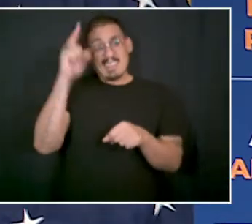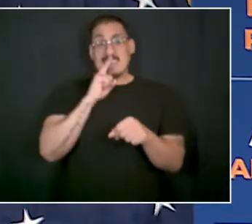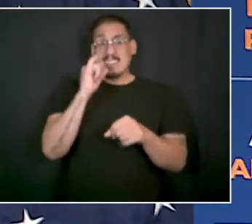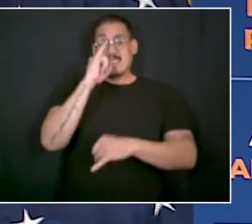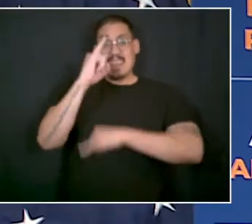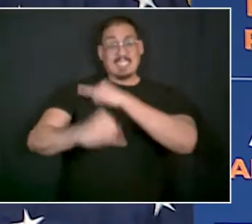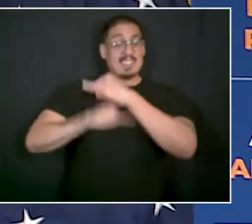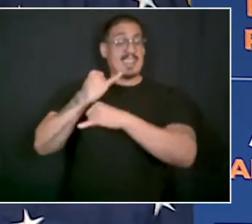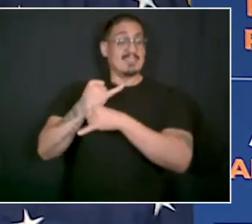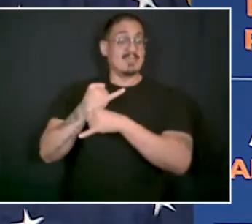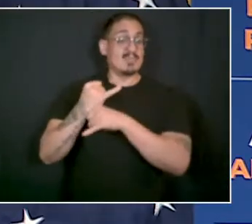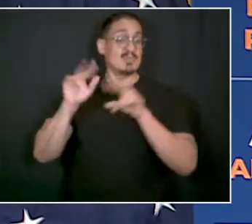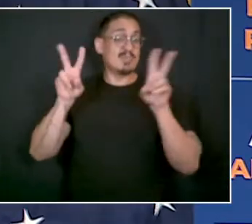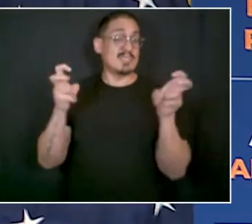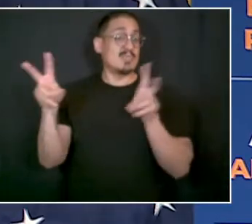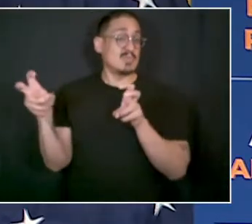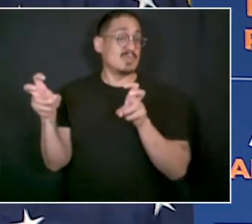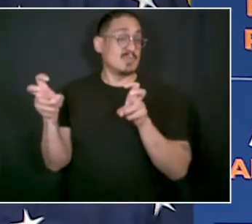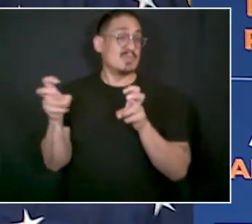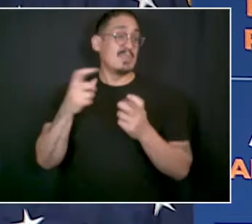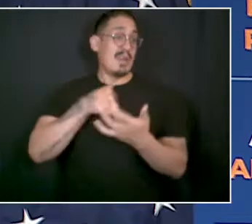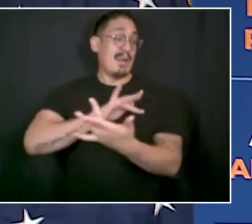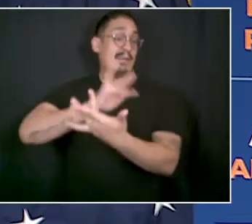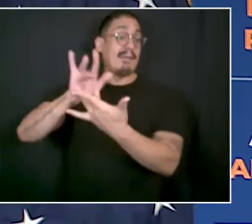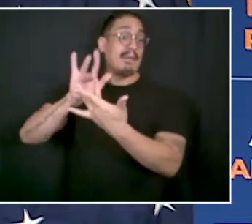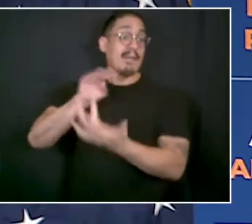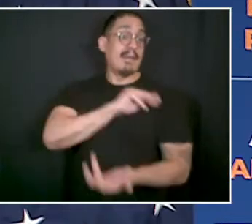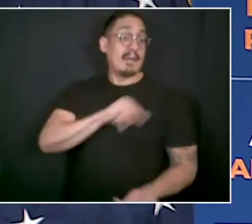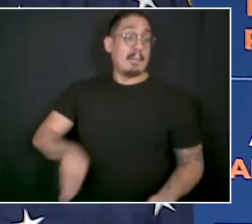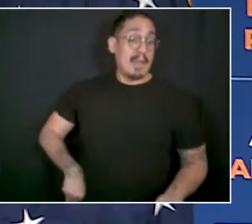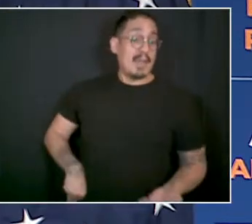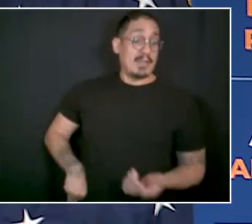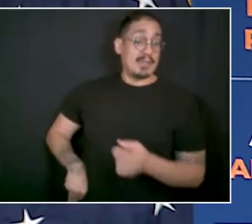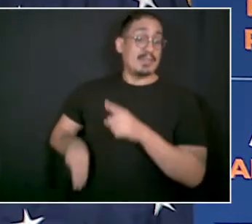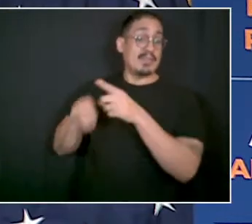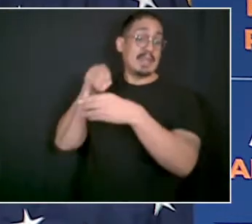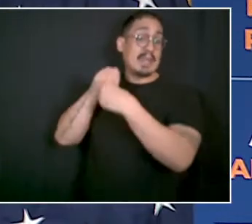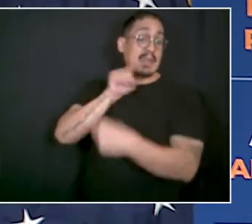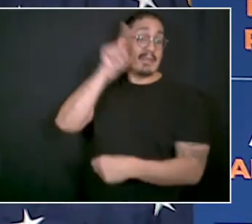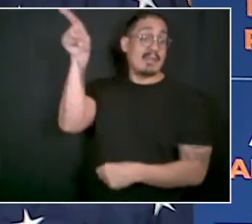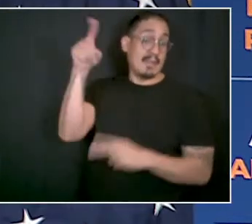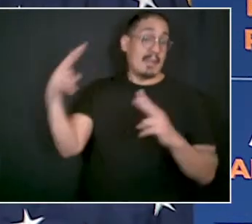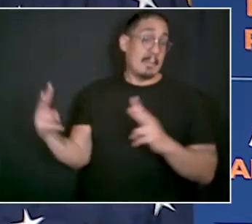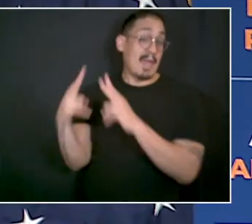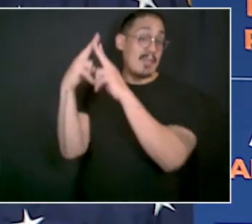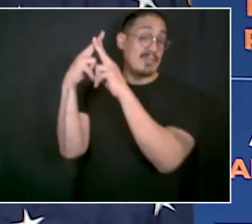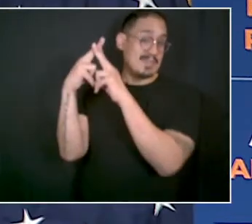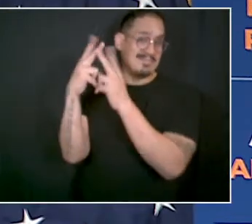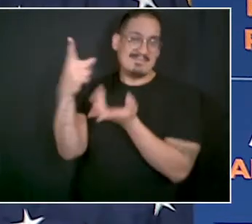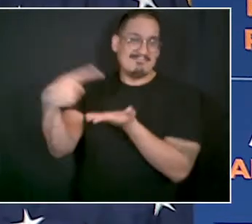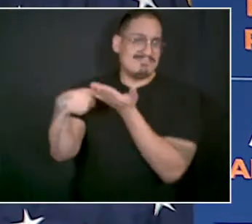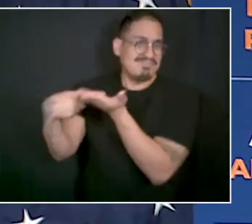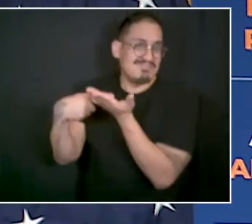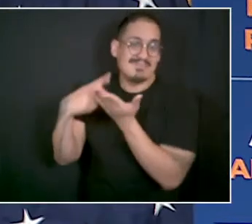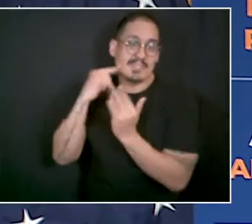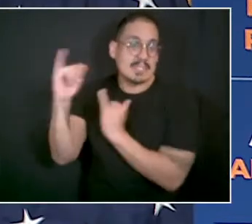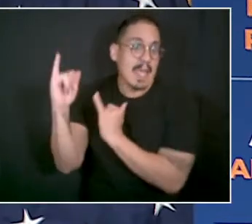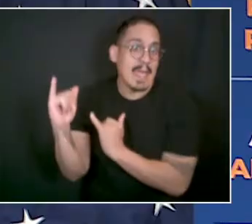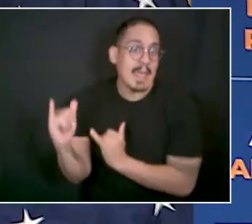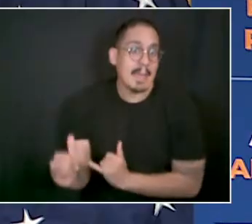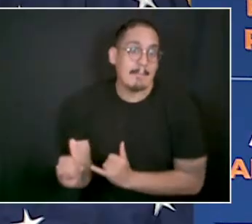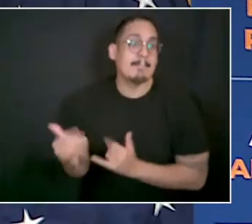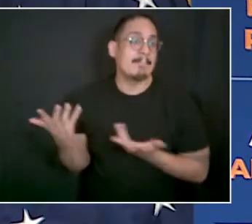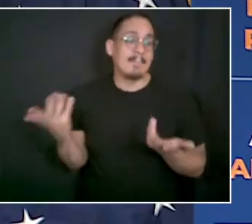of Paris, they were talking about this. When I speak with the Mayors Association, everybody's talking about